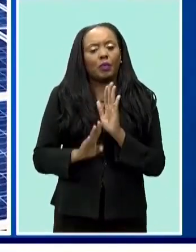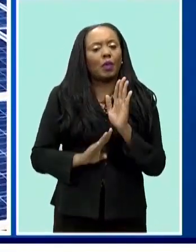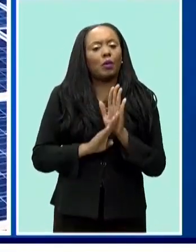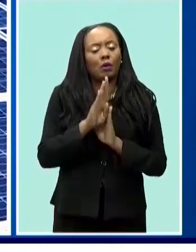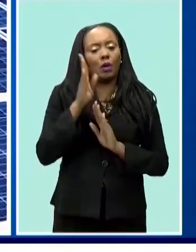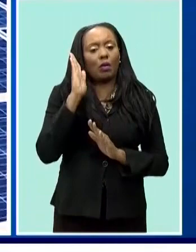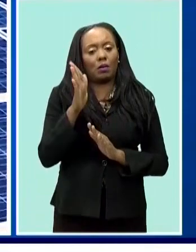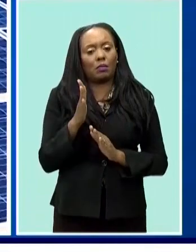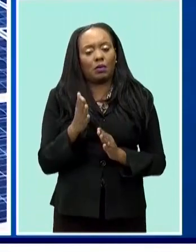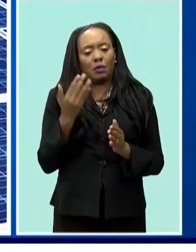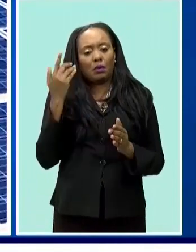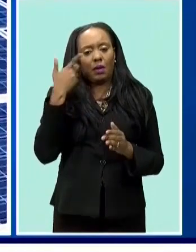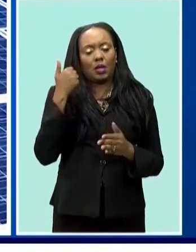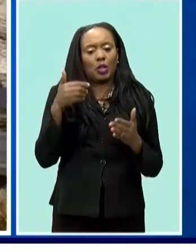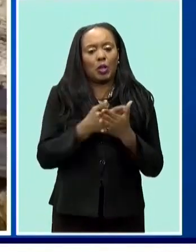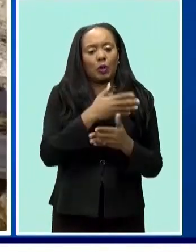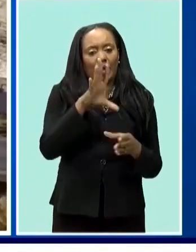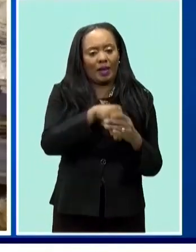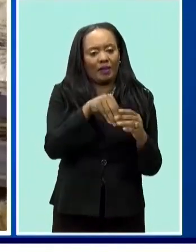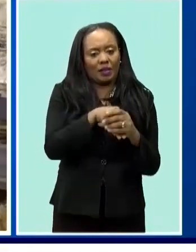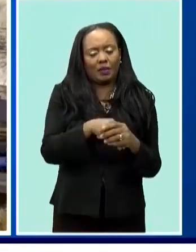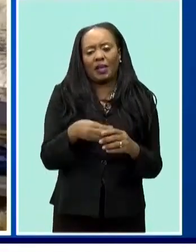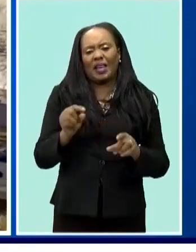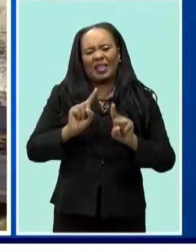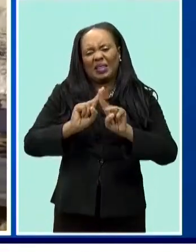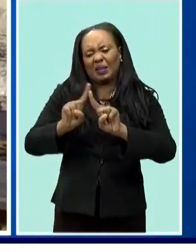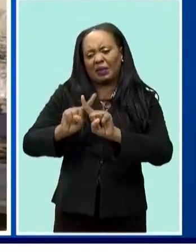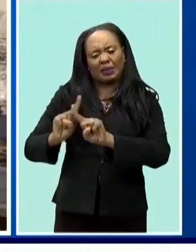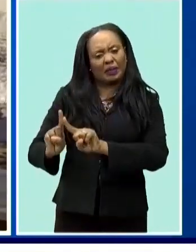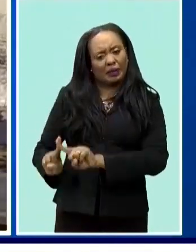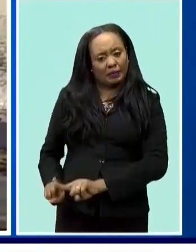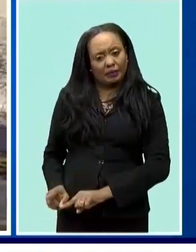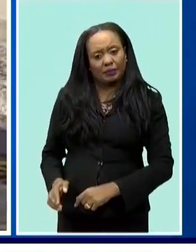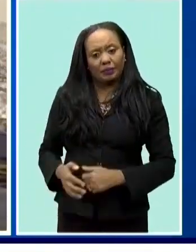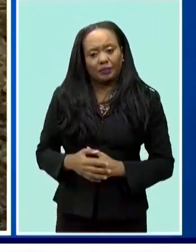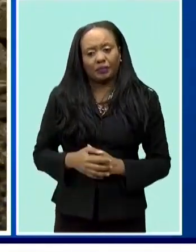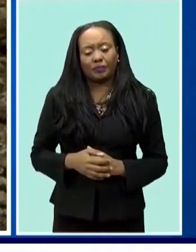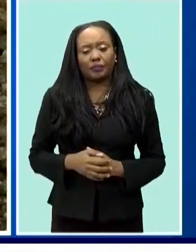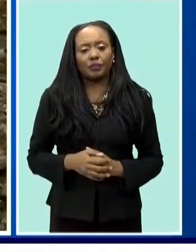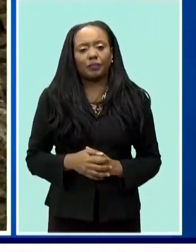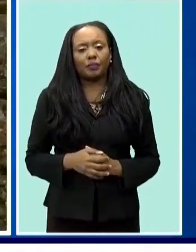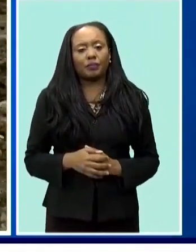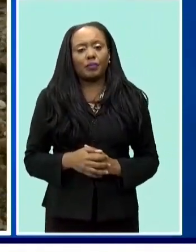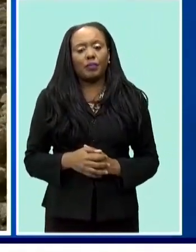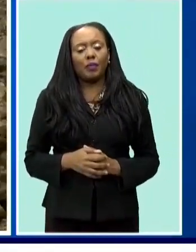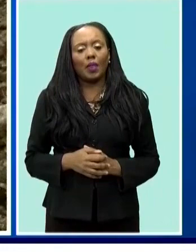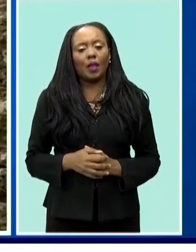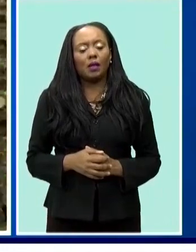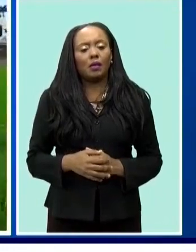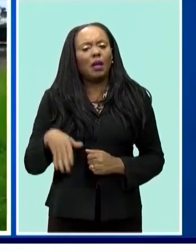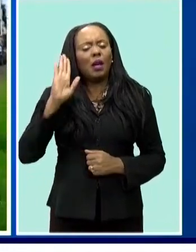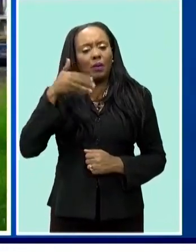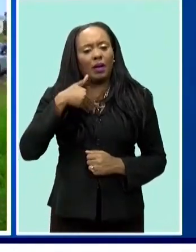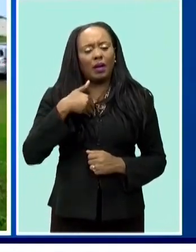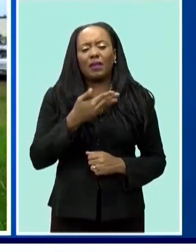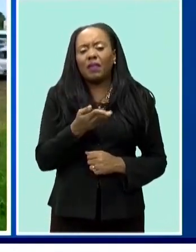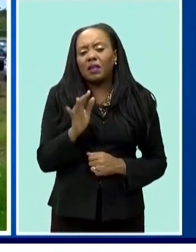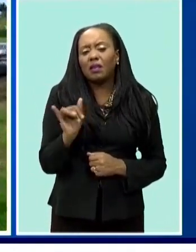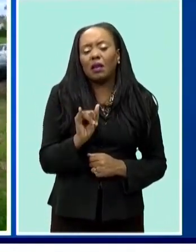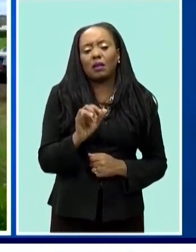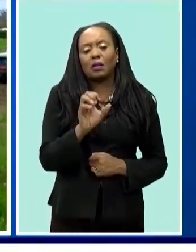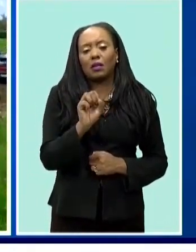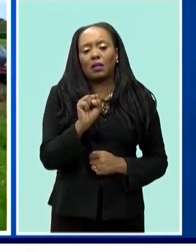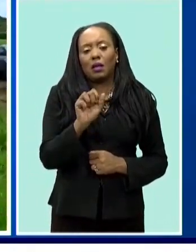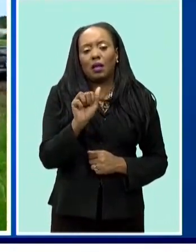new investment and diversification. The new projects, including the Koimun Retail Store and the Sagicor Retirement Village, are expected to